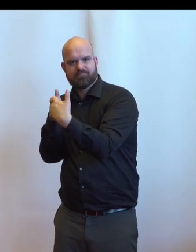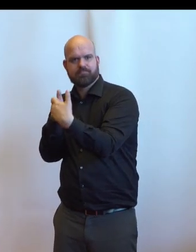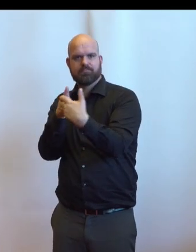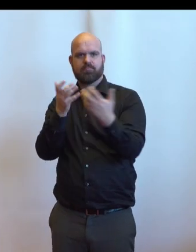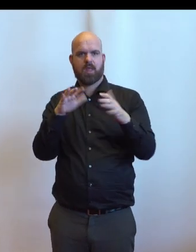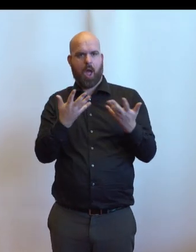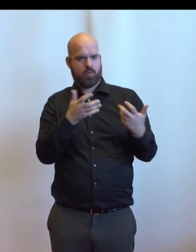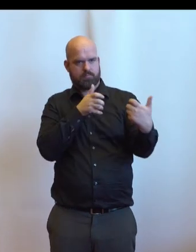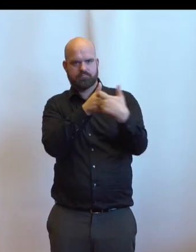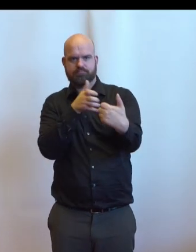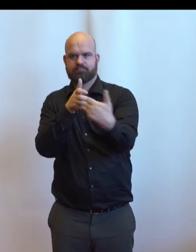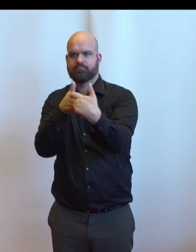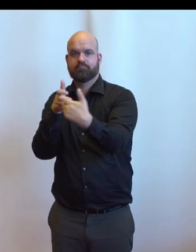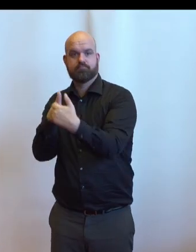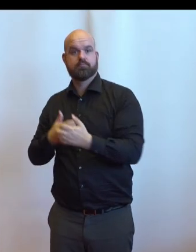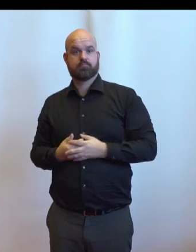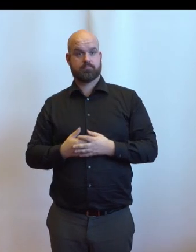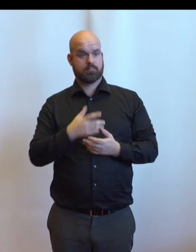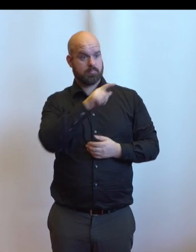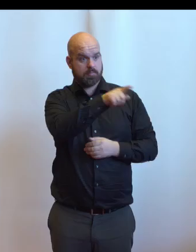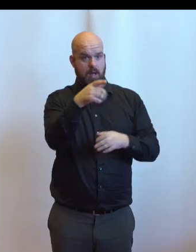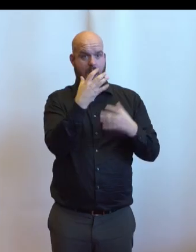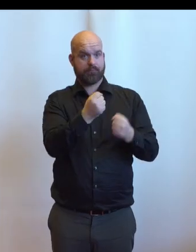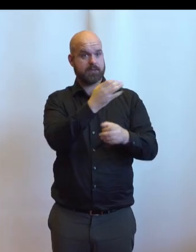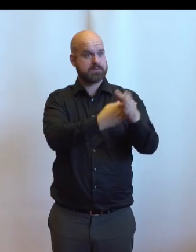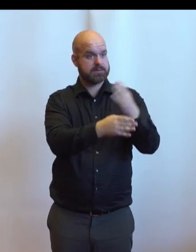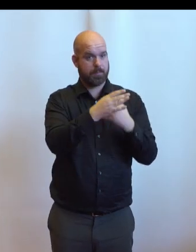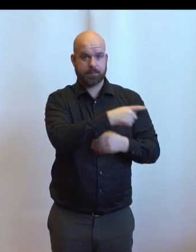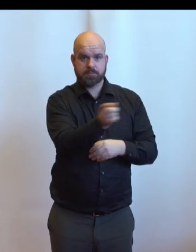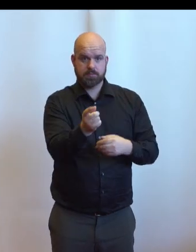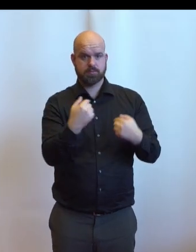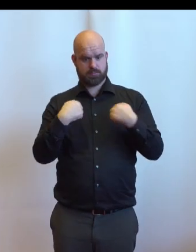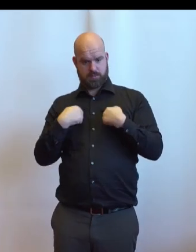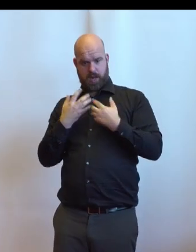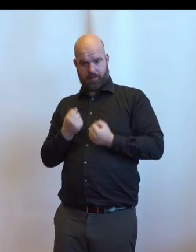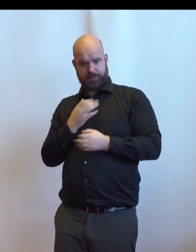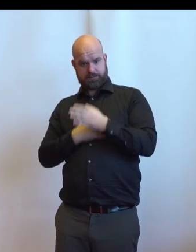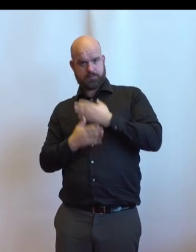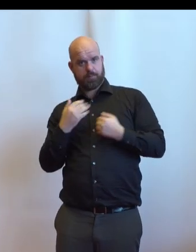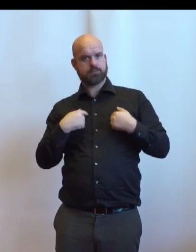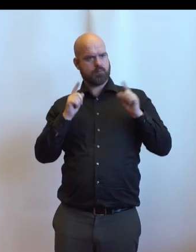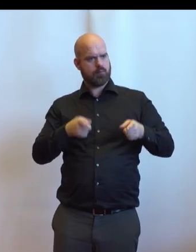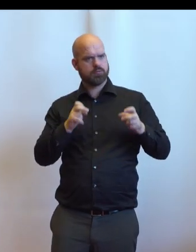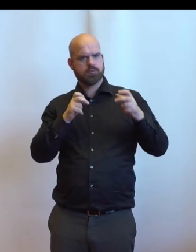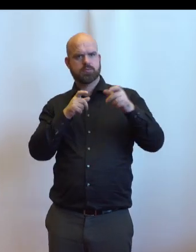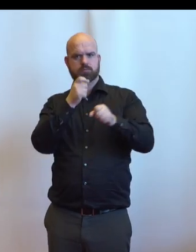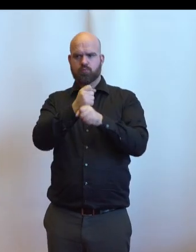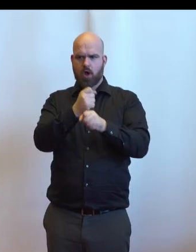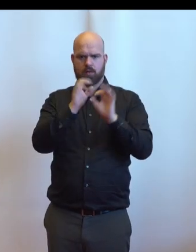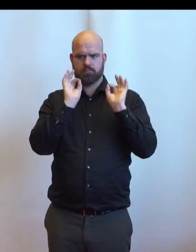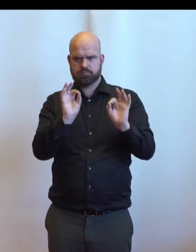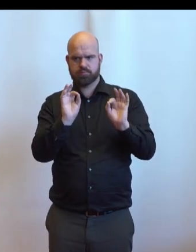disability, having to adapt to be able to do well in our workplace, but we're also causing